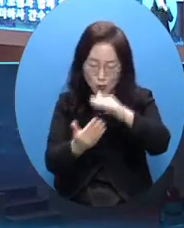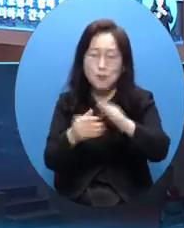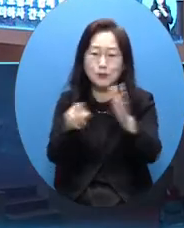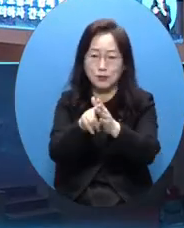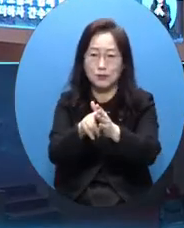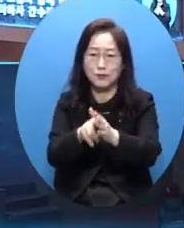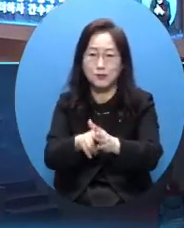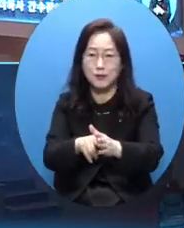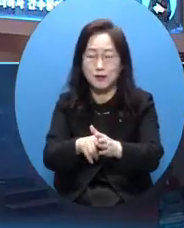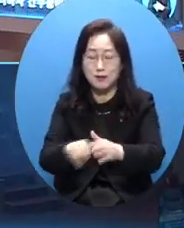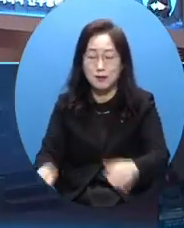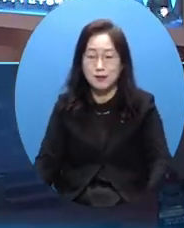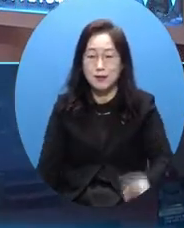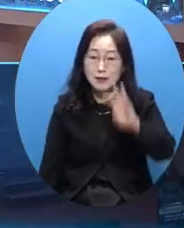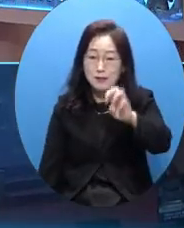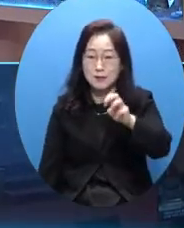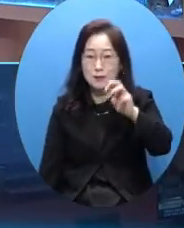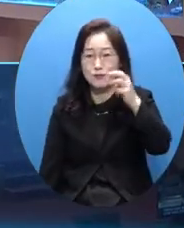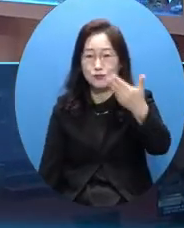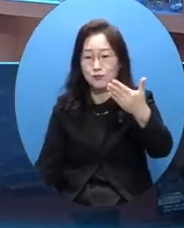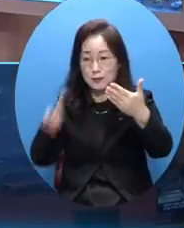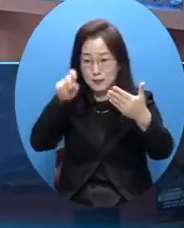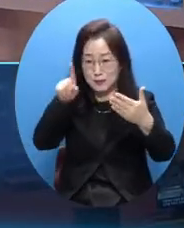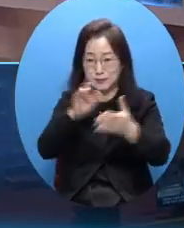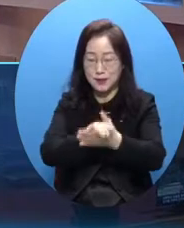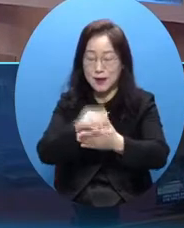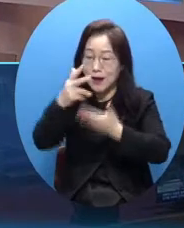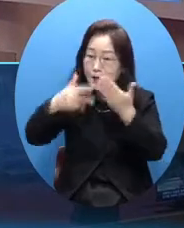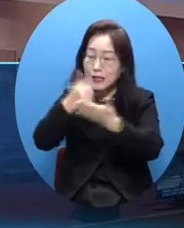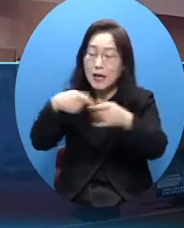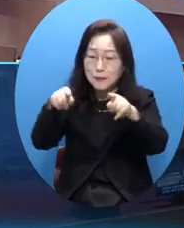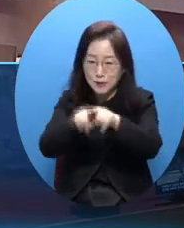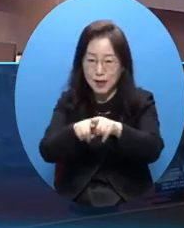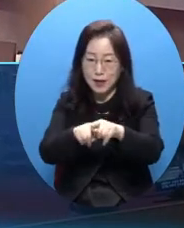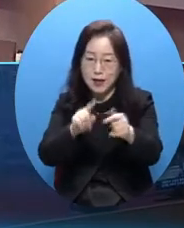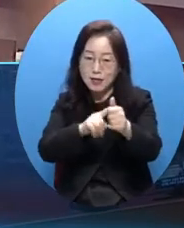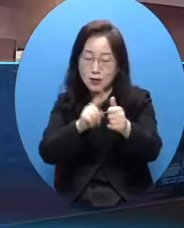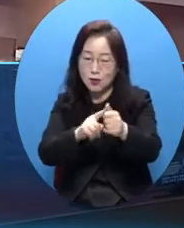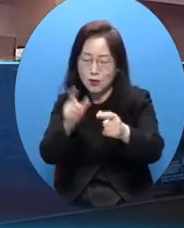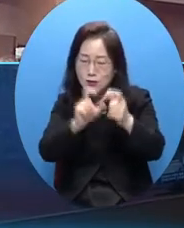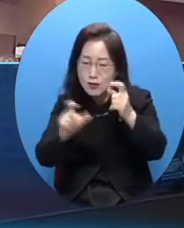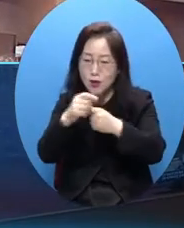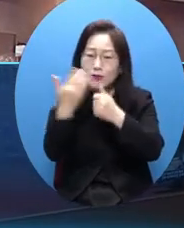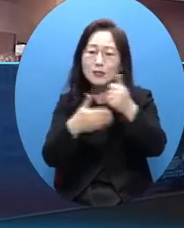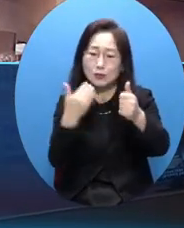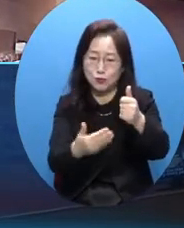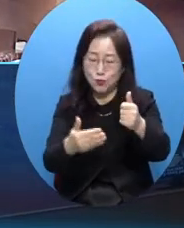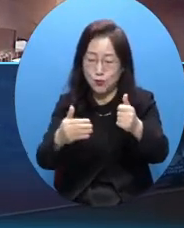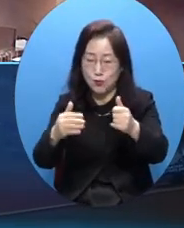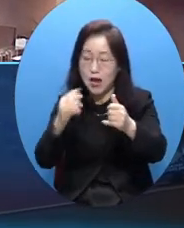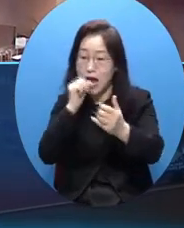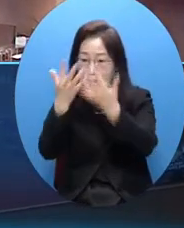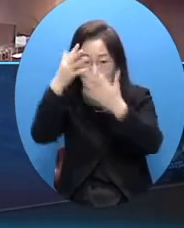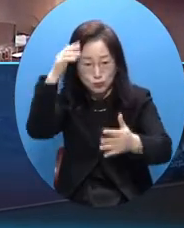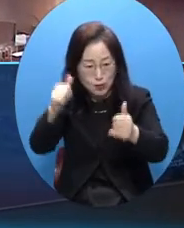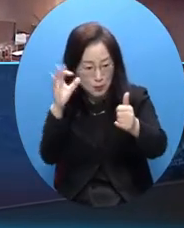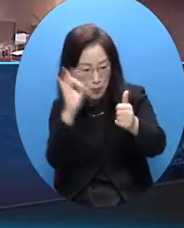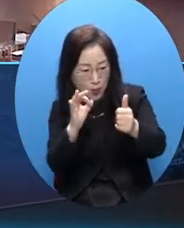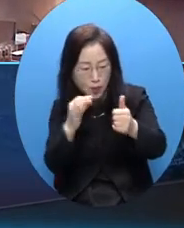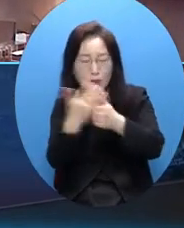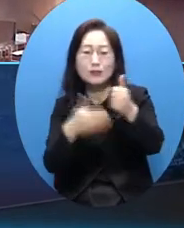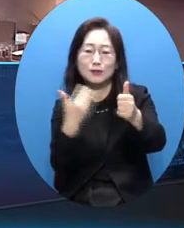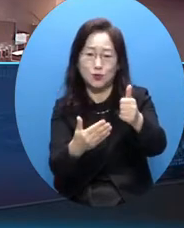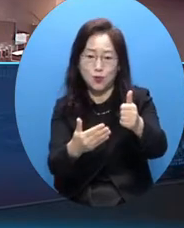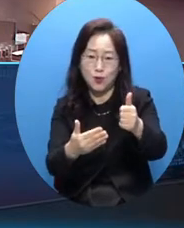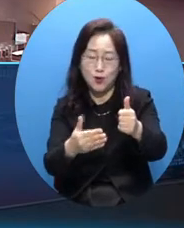own instrument Genesis 39 says the Lord was with him he showed them kindness and granted him favor in the eyes of the present word